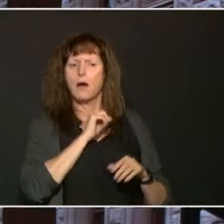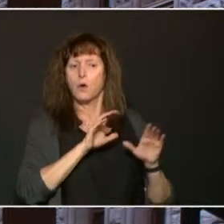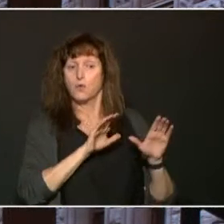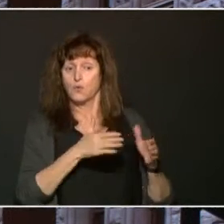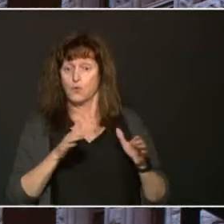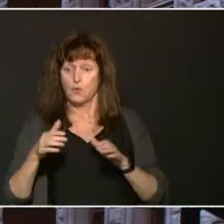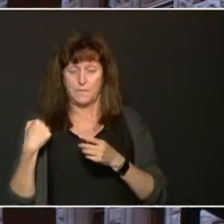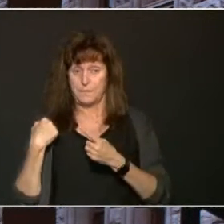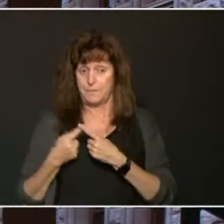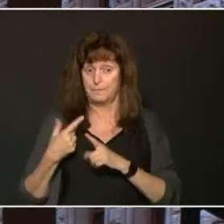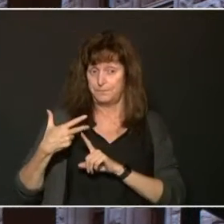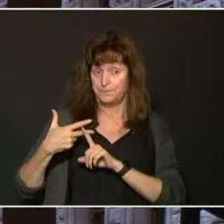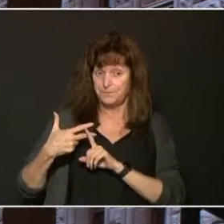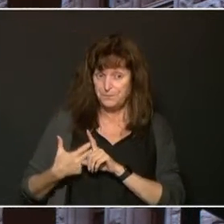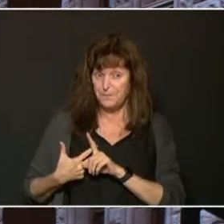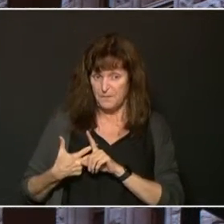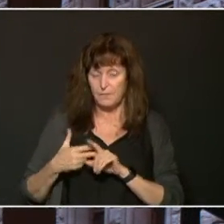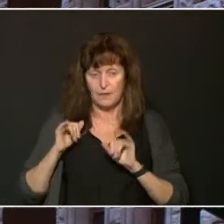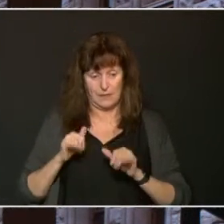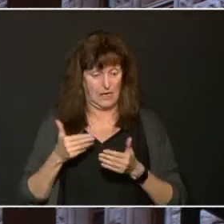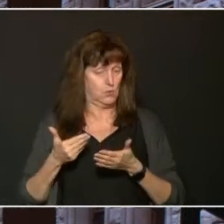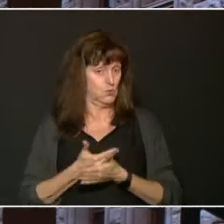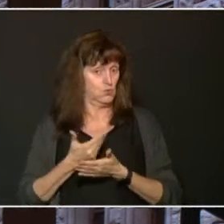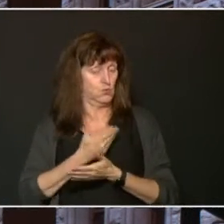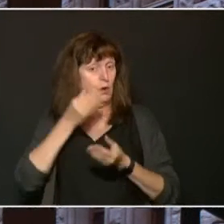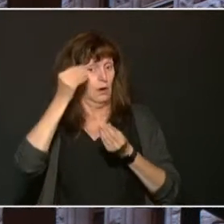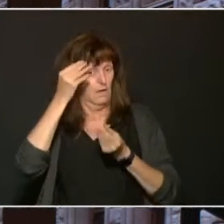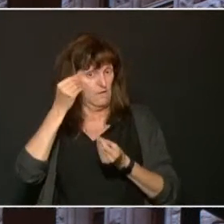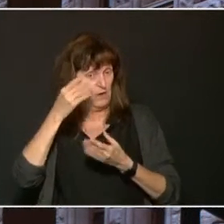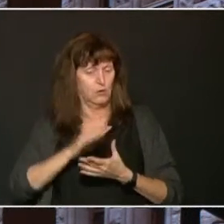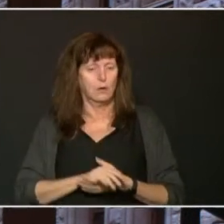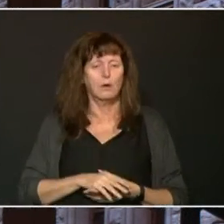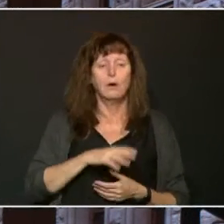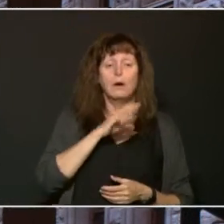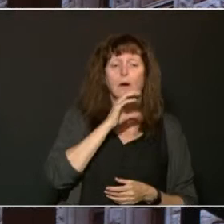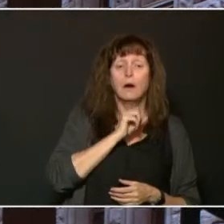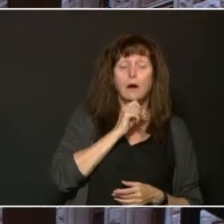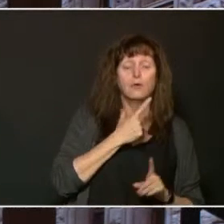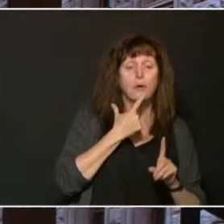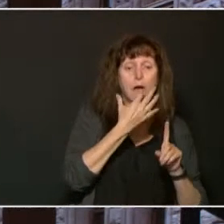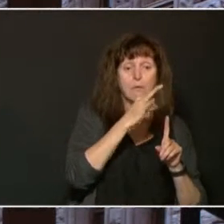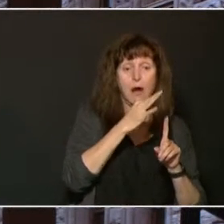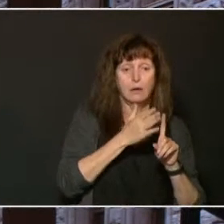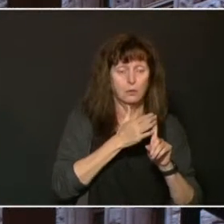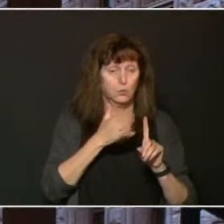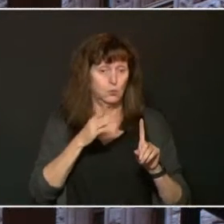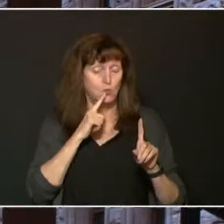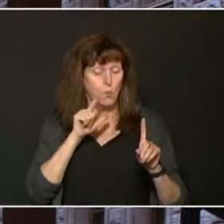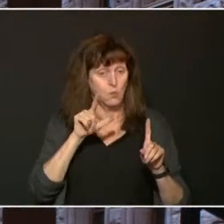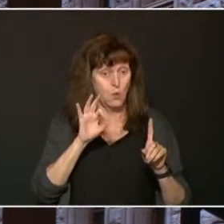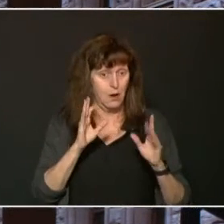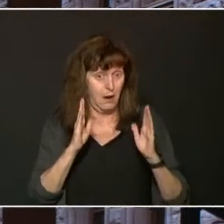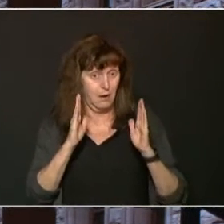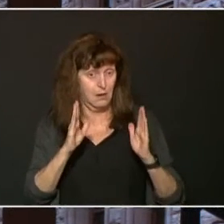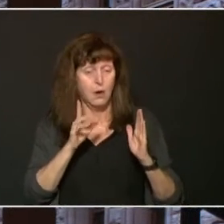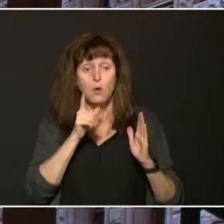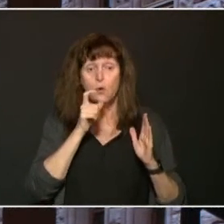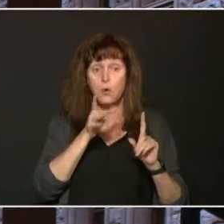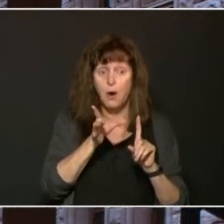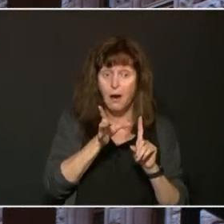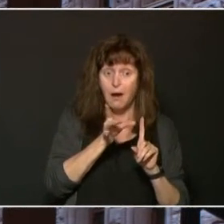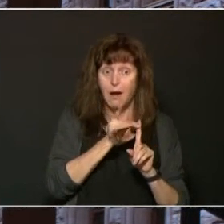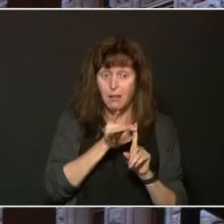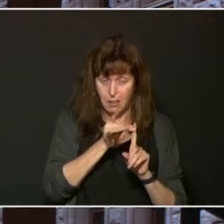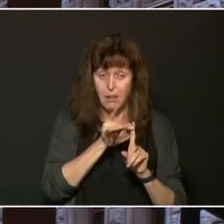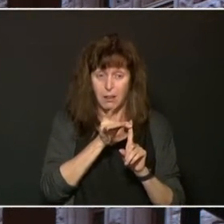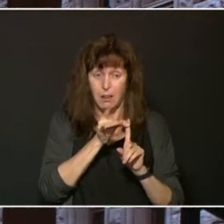that we have. And of the 19 to 29-year-olds that tested positive for COVID-19, it's a very socially active